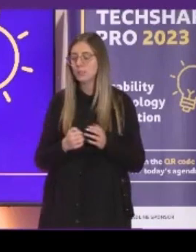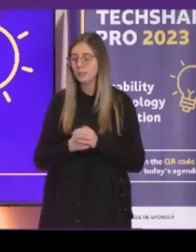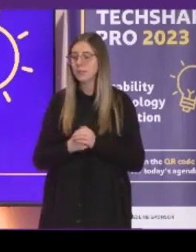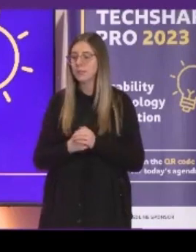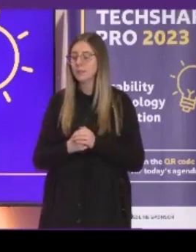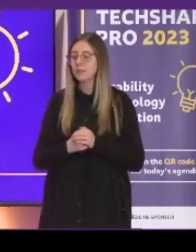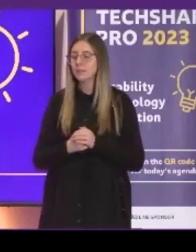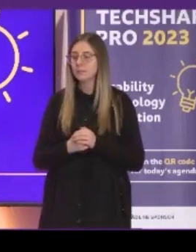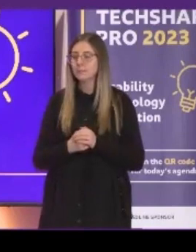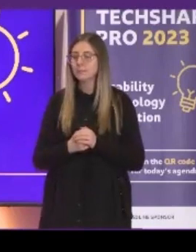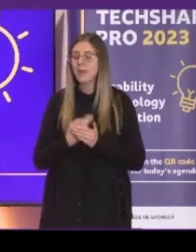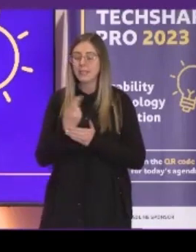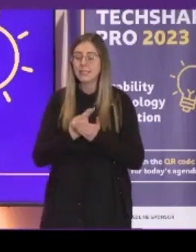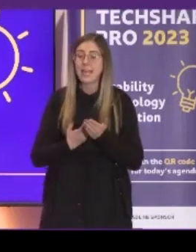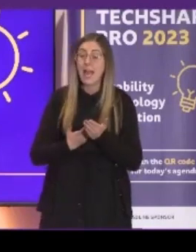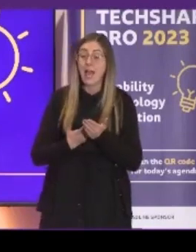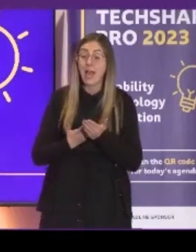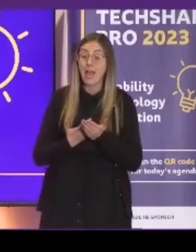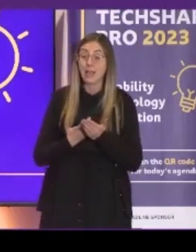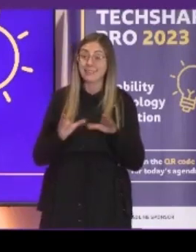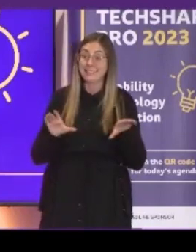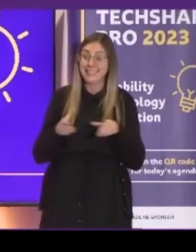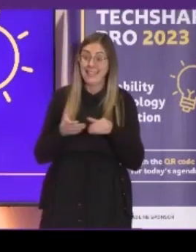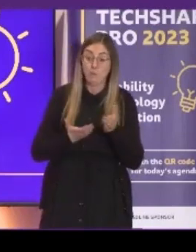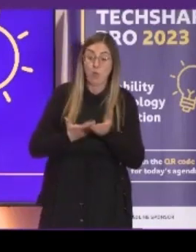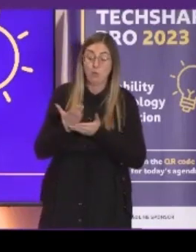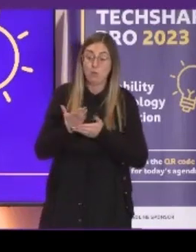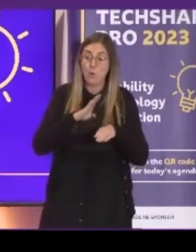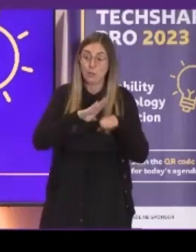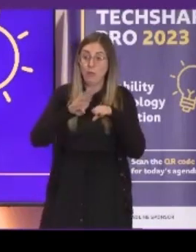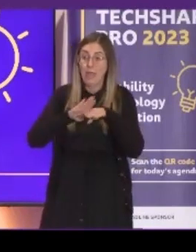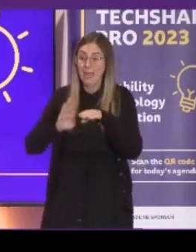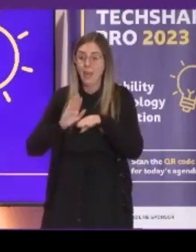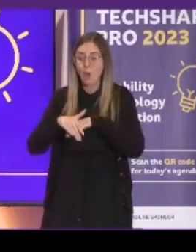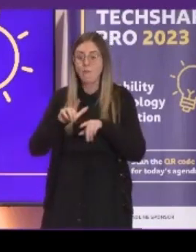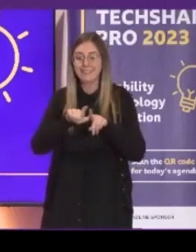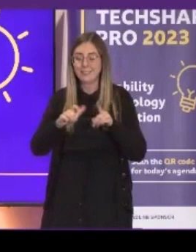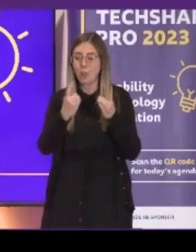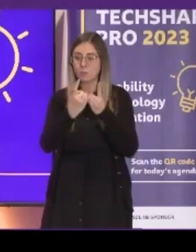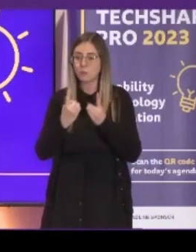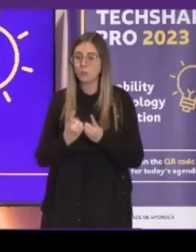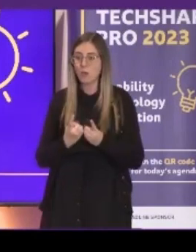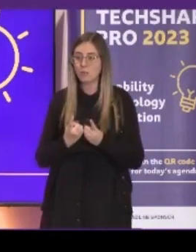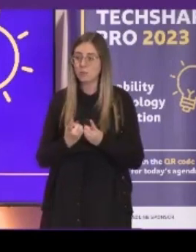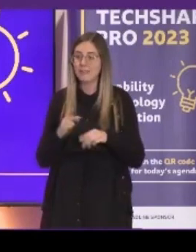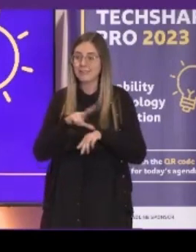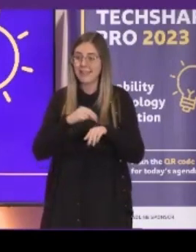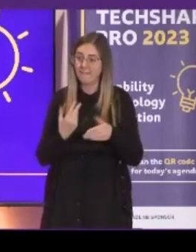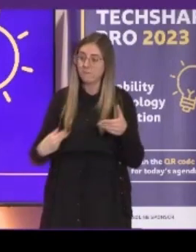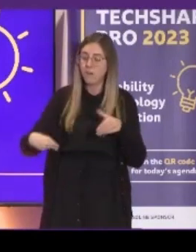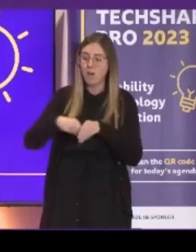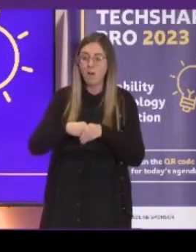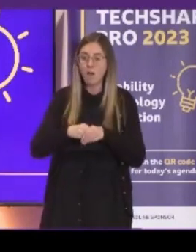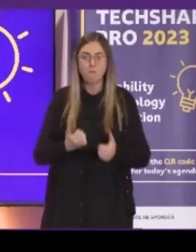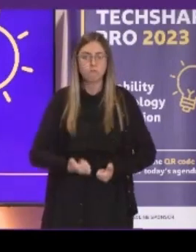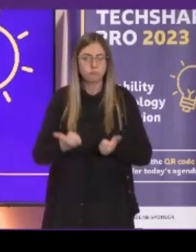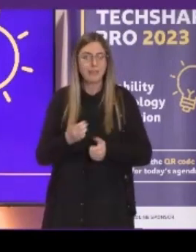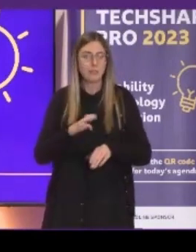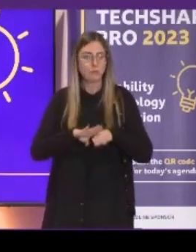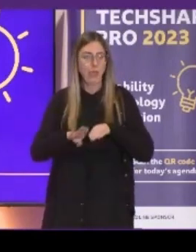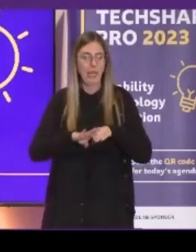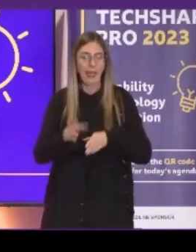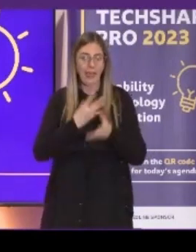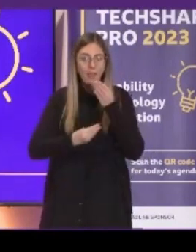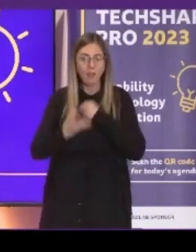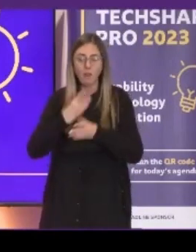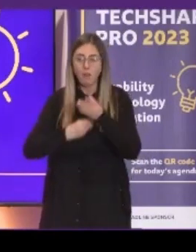different design teams through the training that HSBC offer around digital products. It was great training. It brought